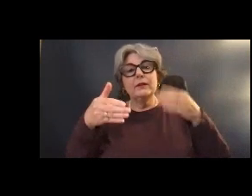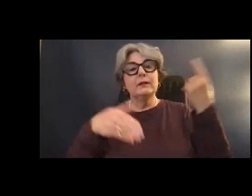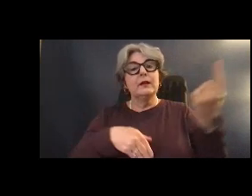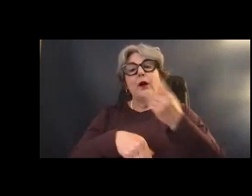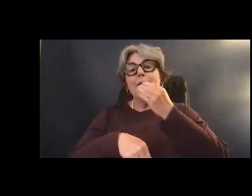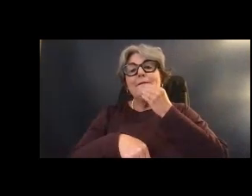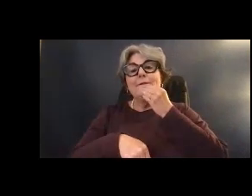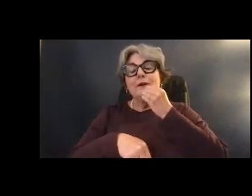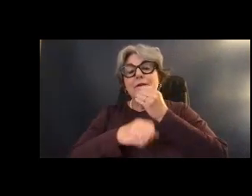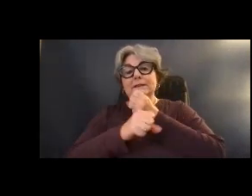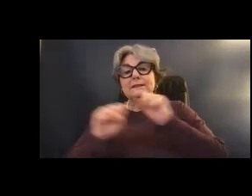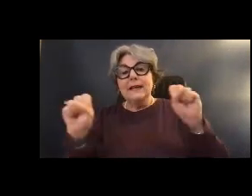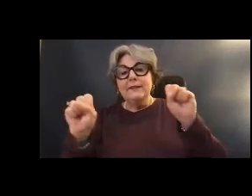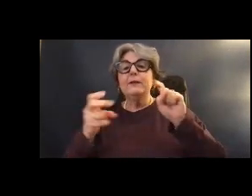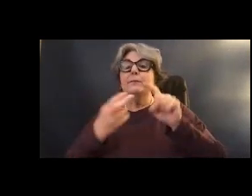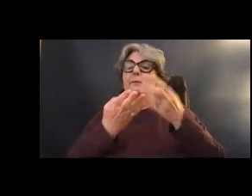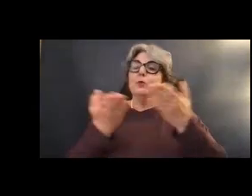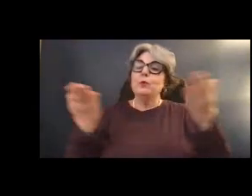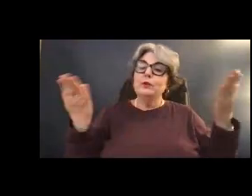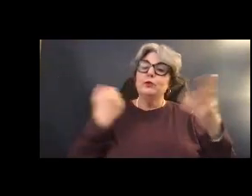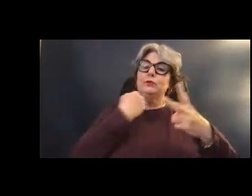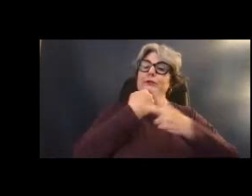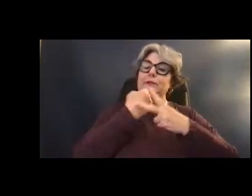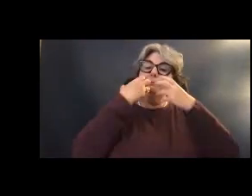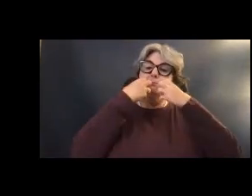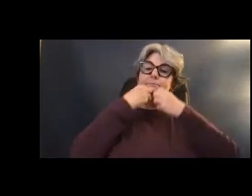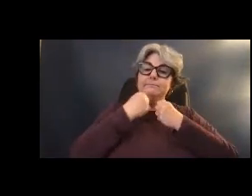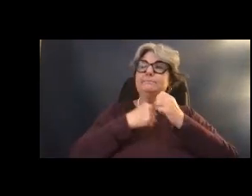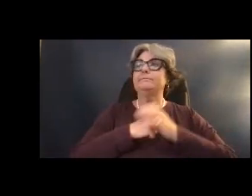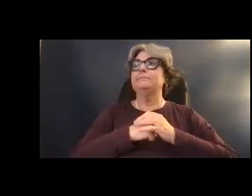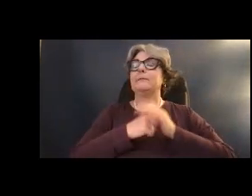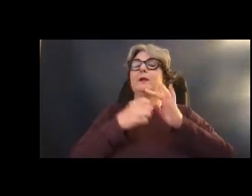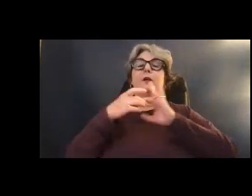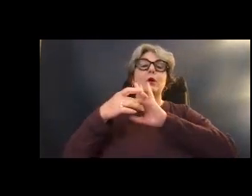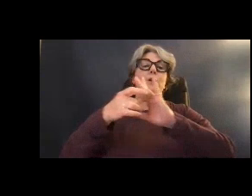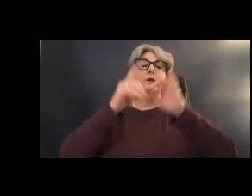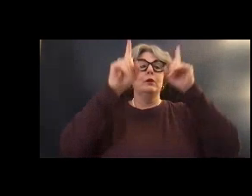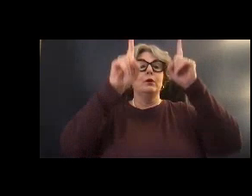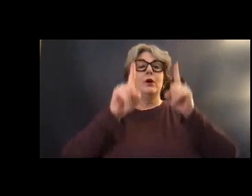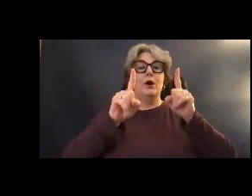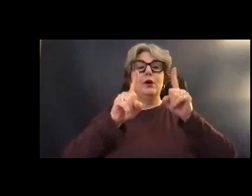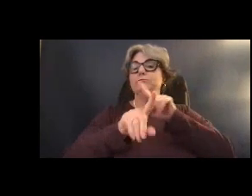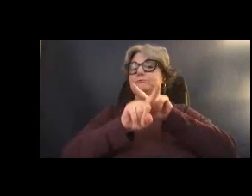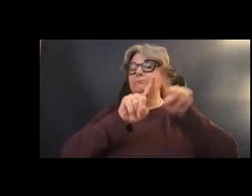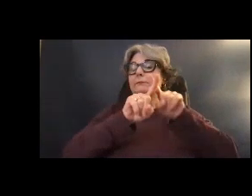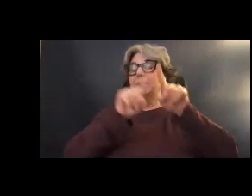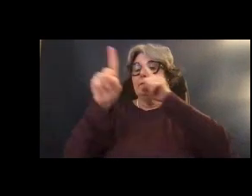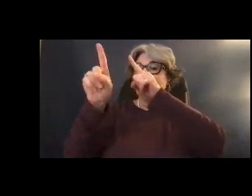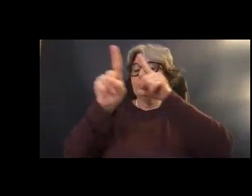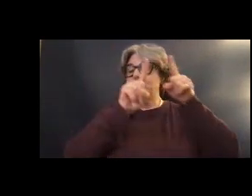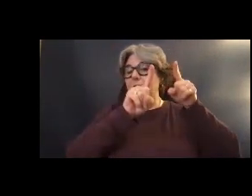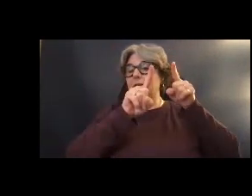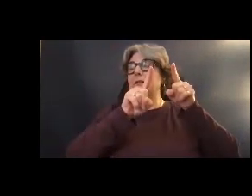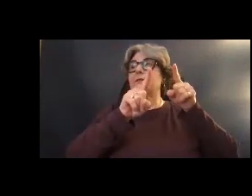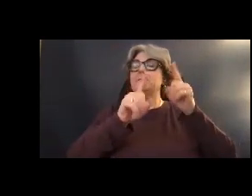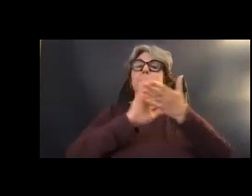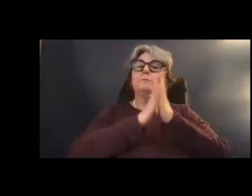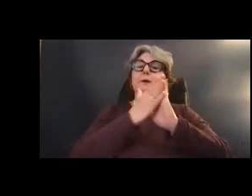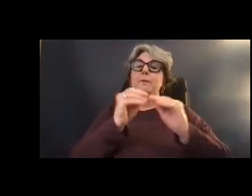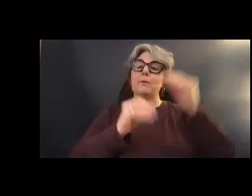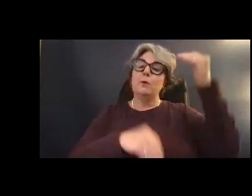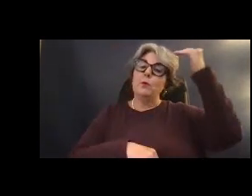food security, but also resource conservation. The coalition aims to achieve multiple objectives by raising awareness about